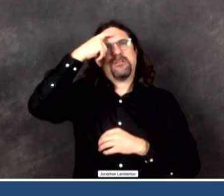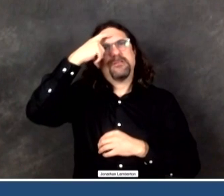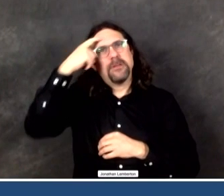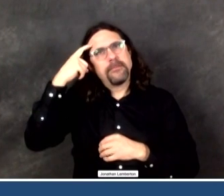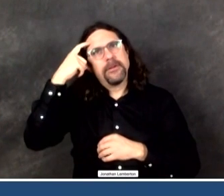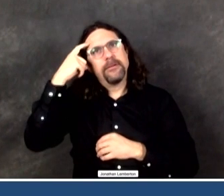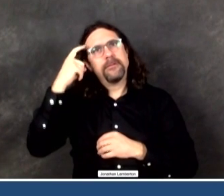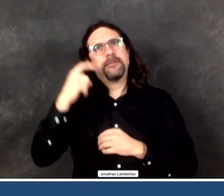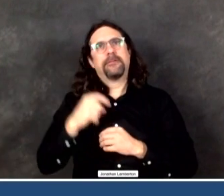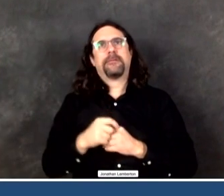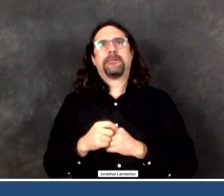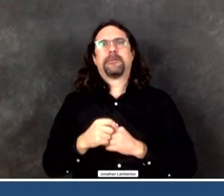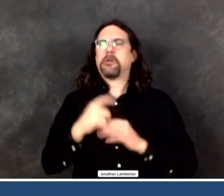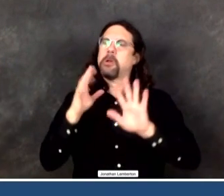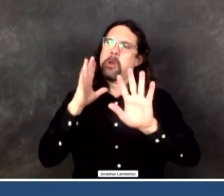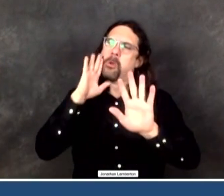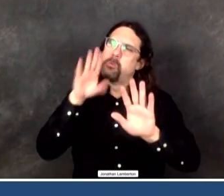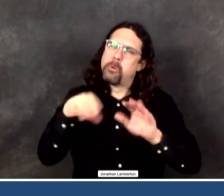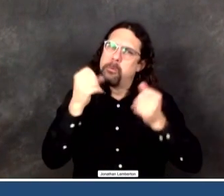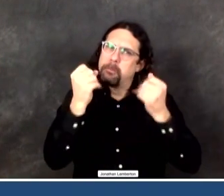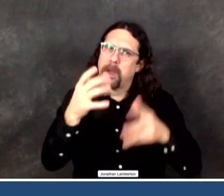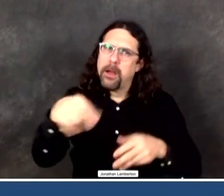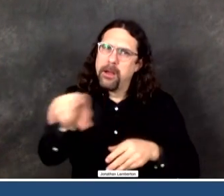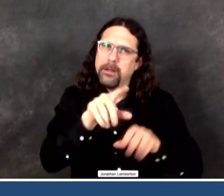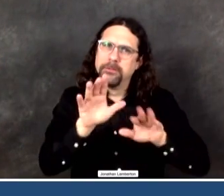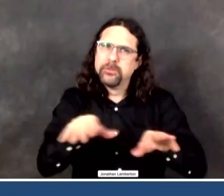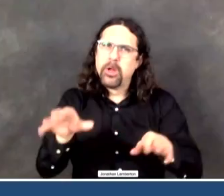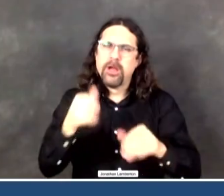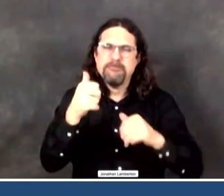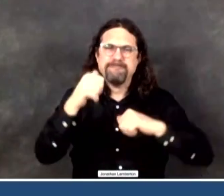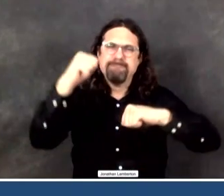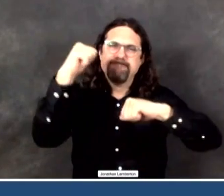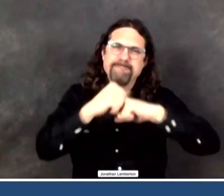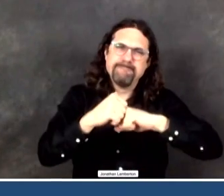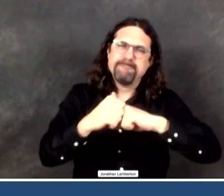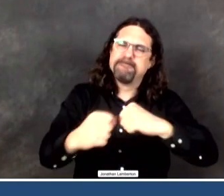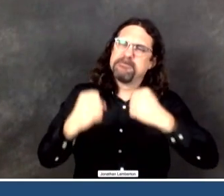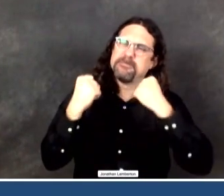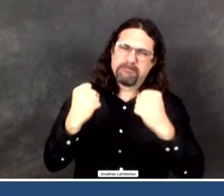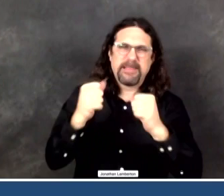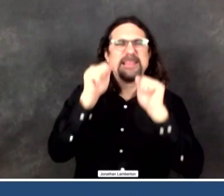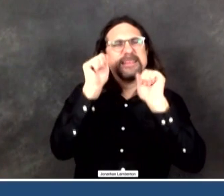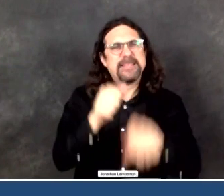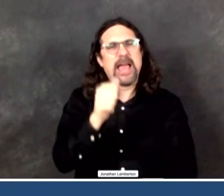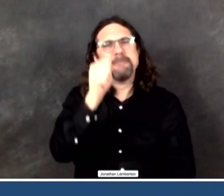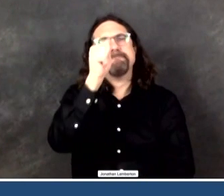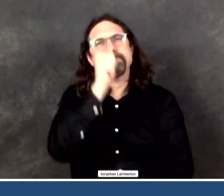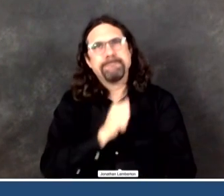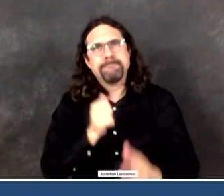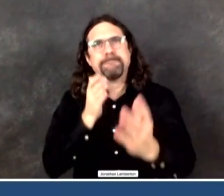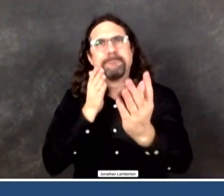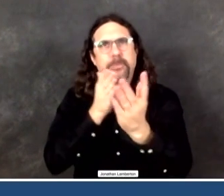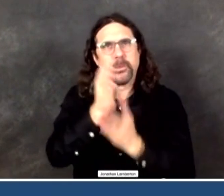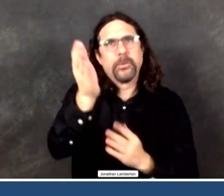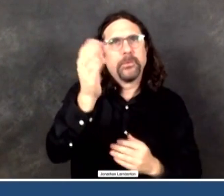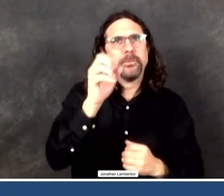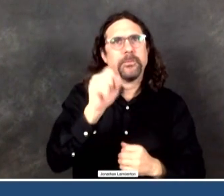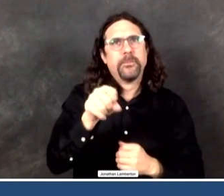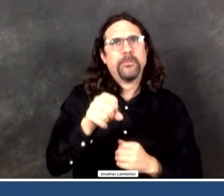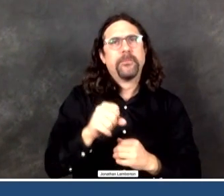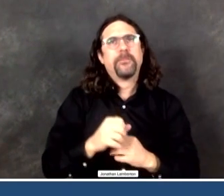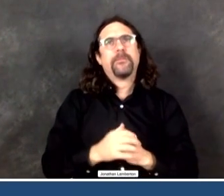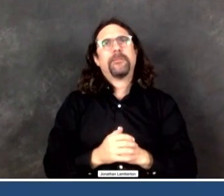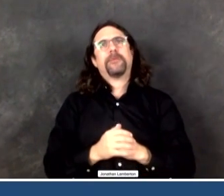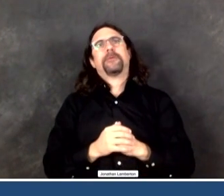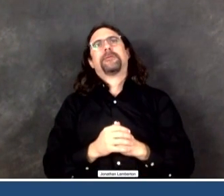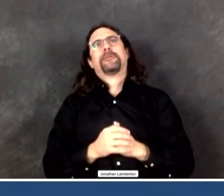who are grieving right now, who've lost a grandparent or an aunt or uncle or a member of their school